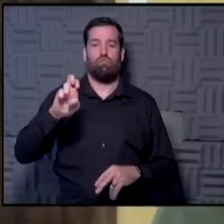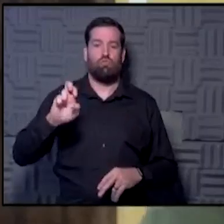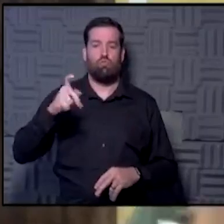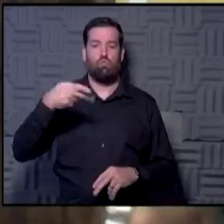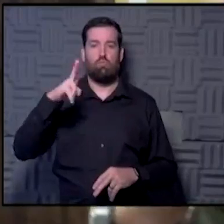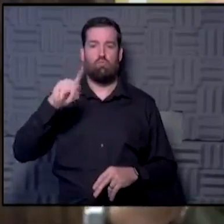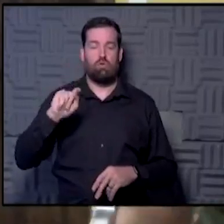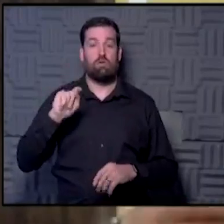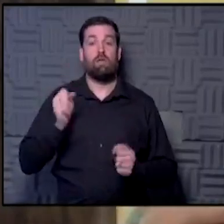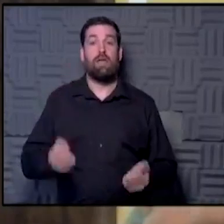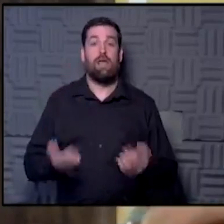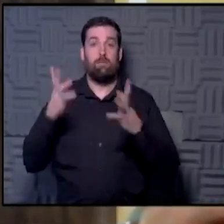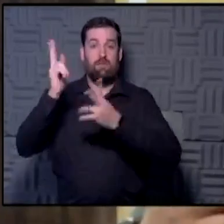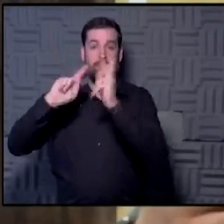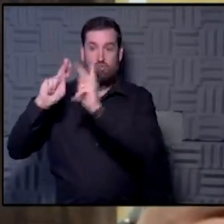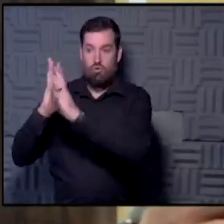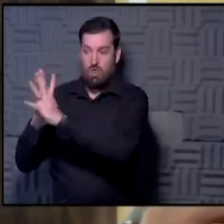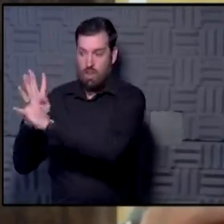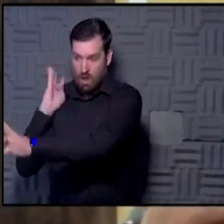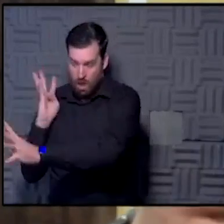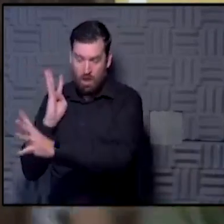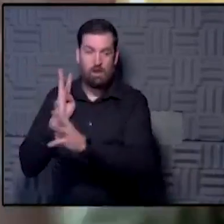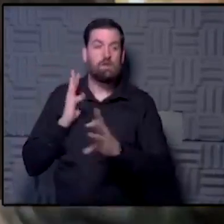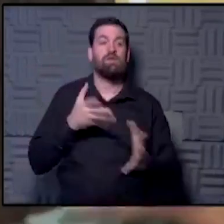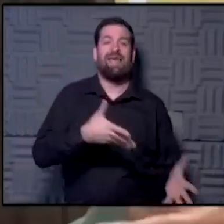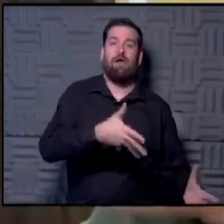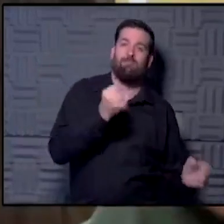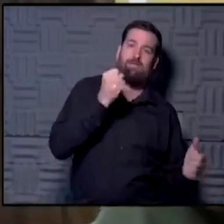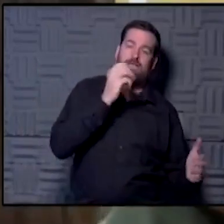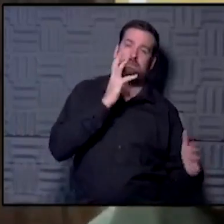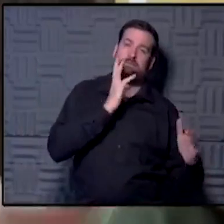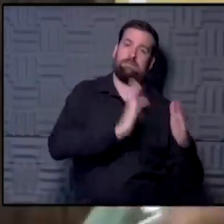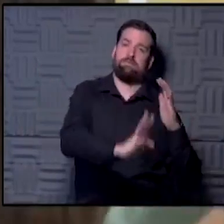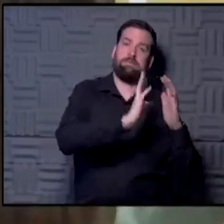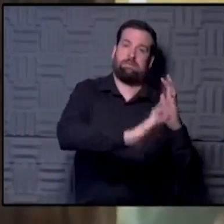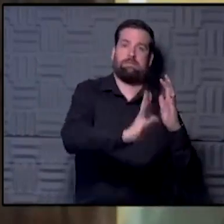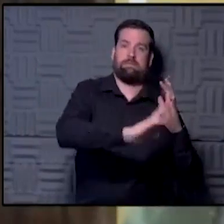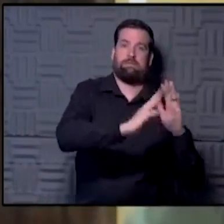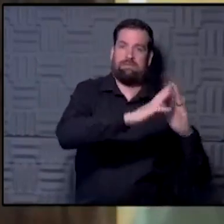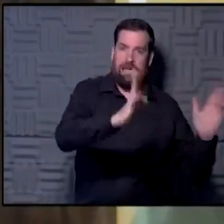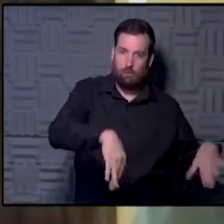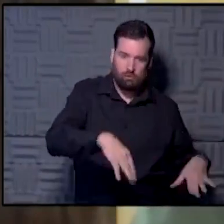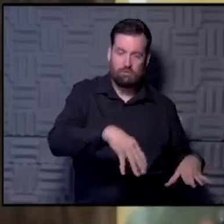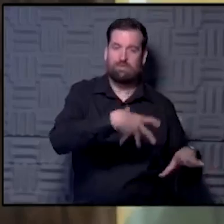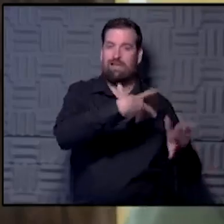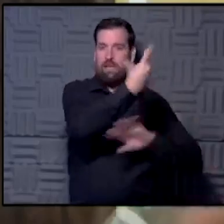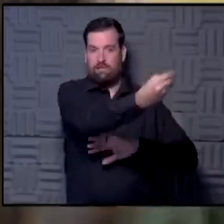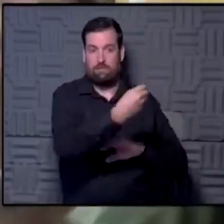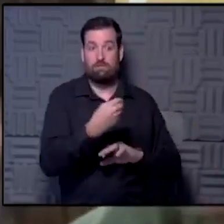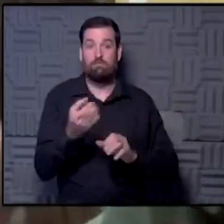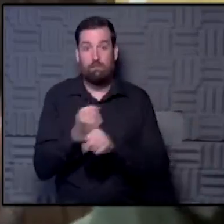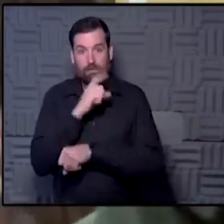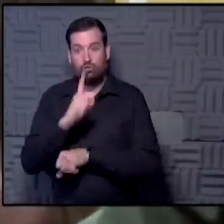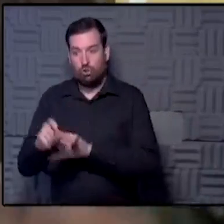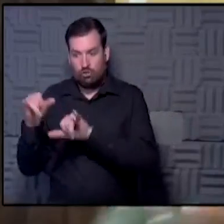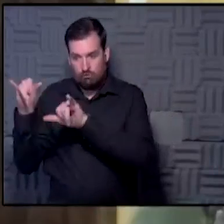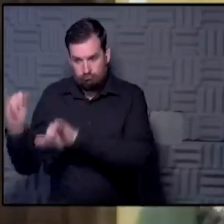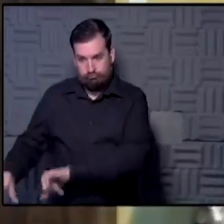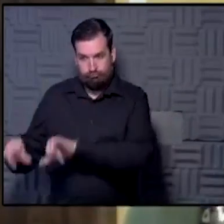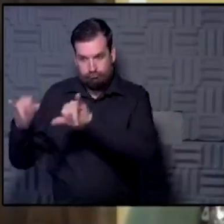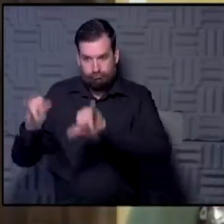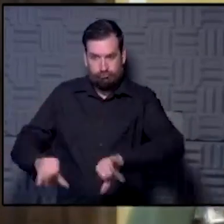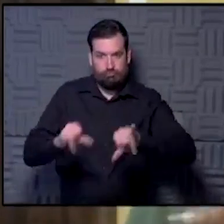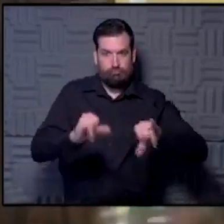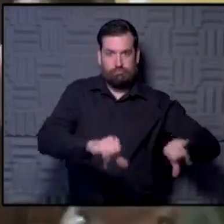in line versus the speed that they're essentially going through and then exiting the haunted house. And we want to make sure that that space is the same between each